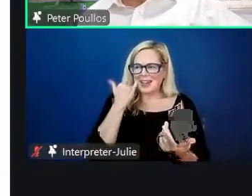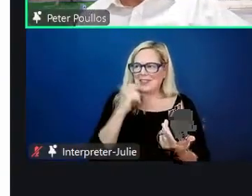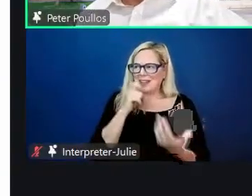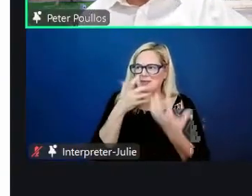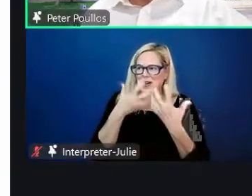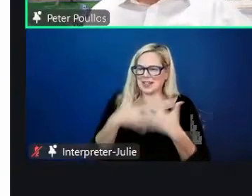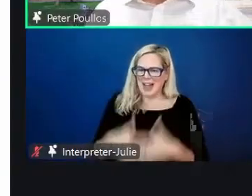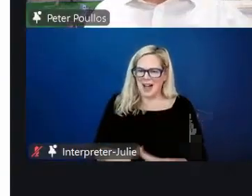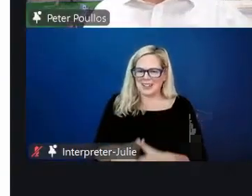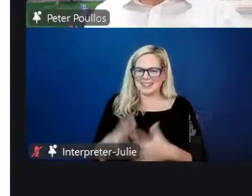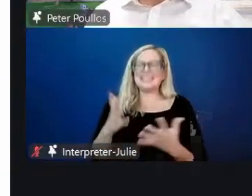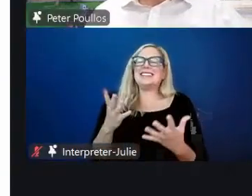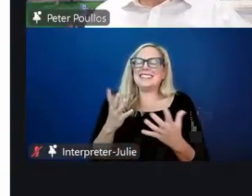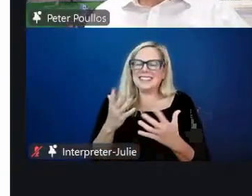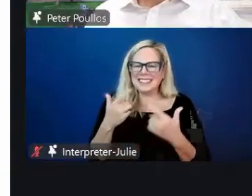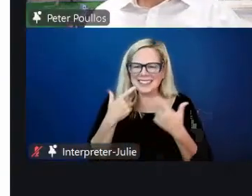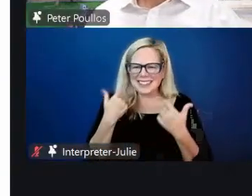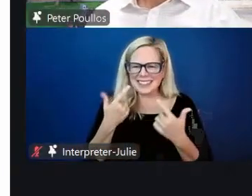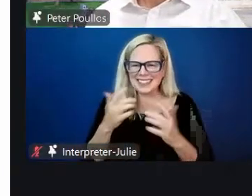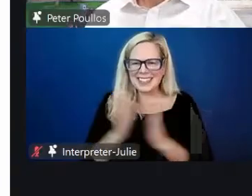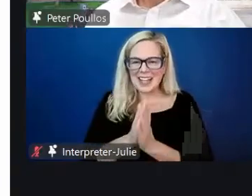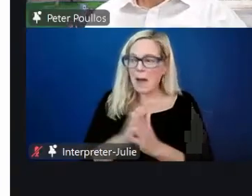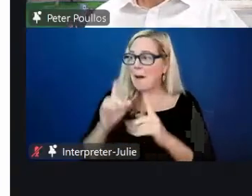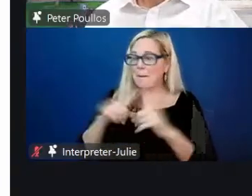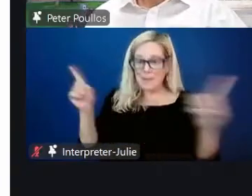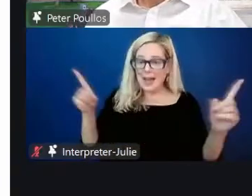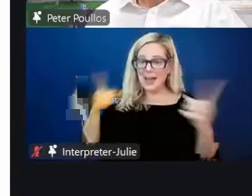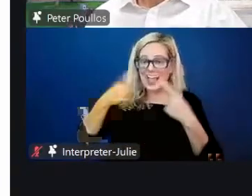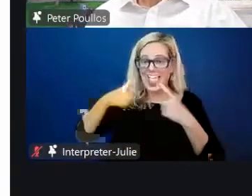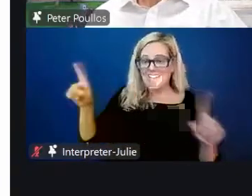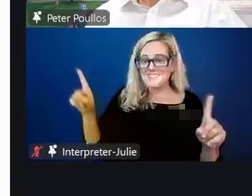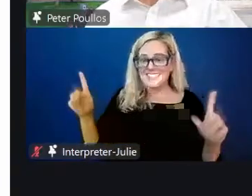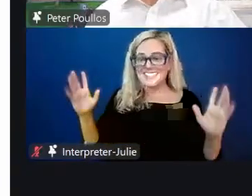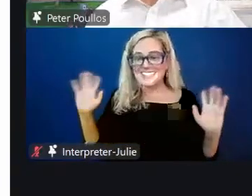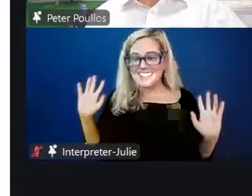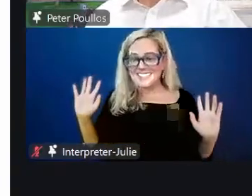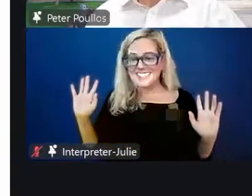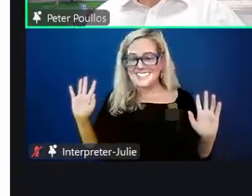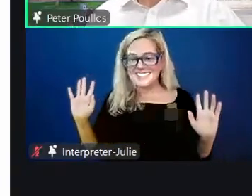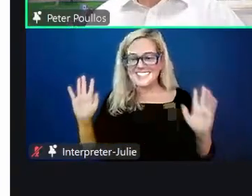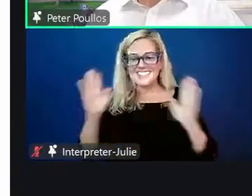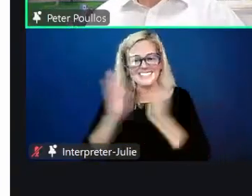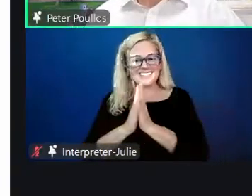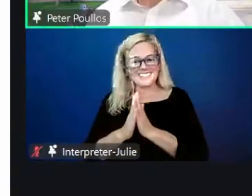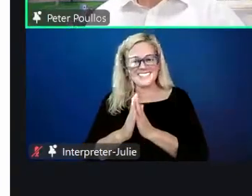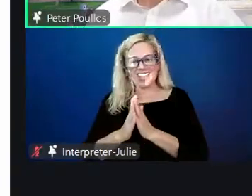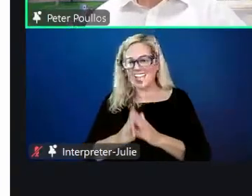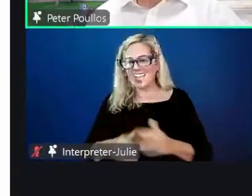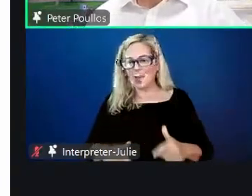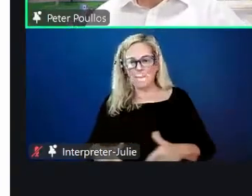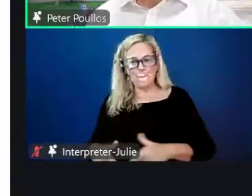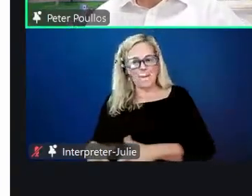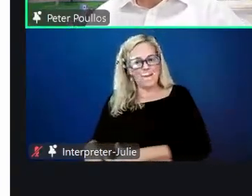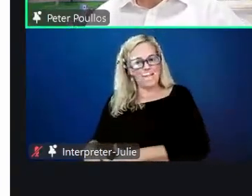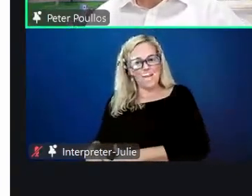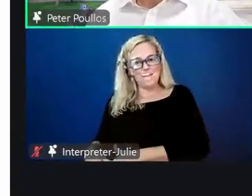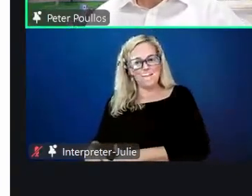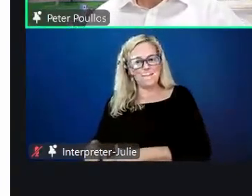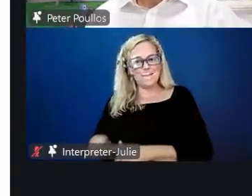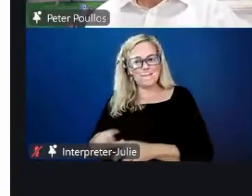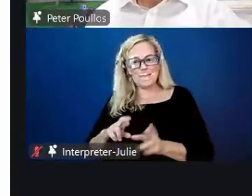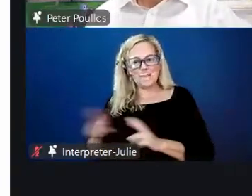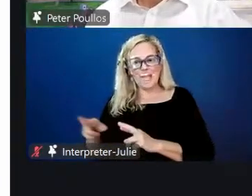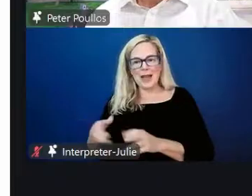out. But Everybody it was able did. to buckle up, and they were along for the Yes. ride. So thanks, Claire, Amy, and